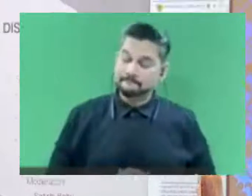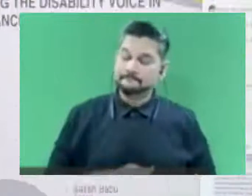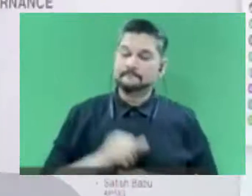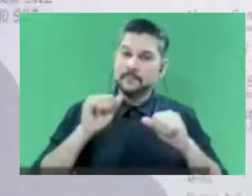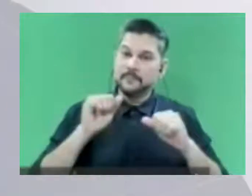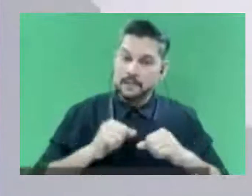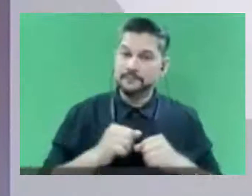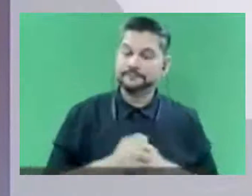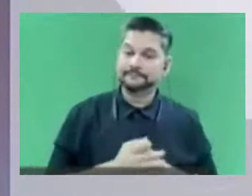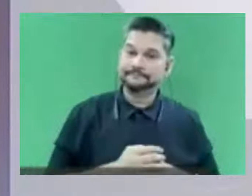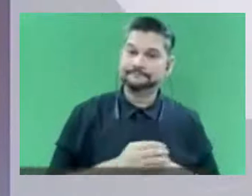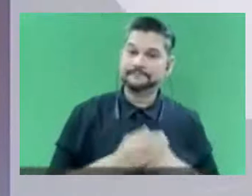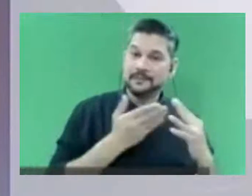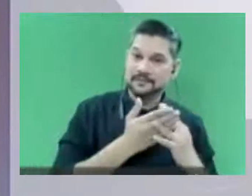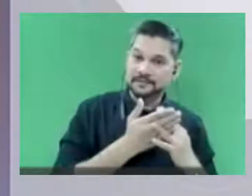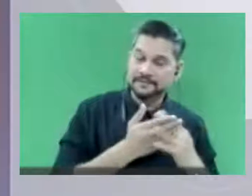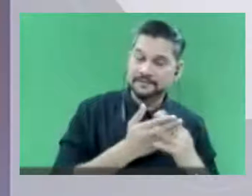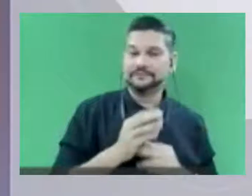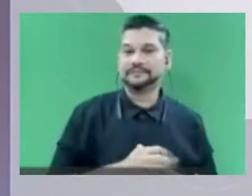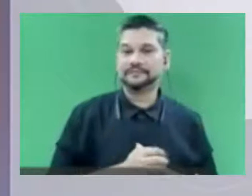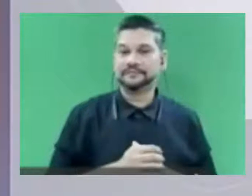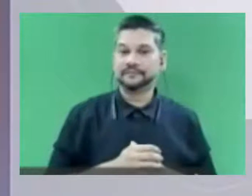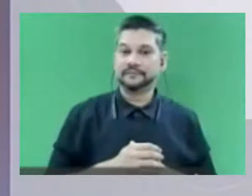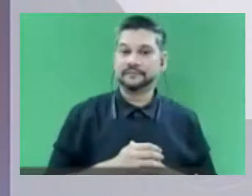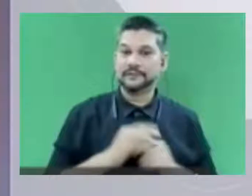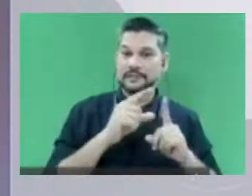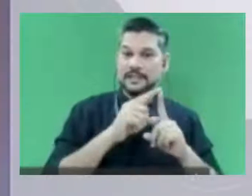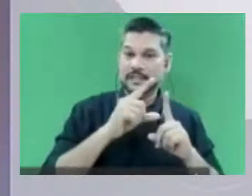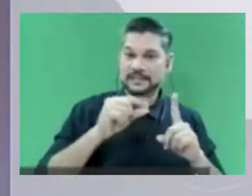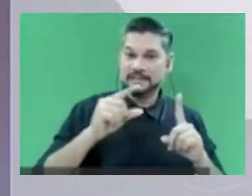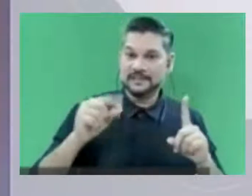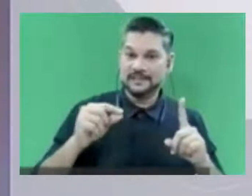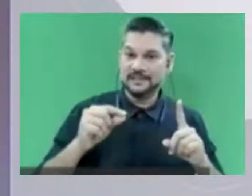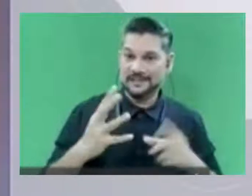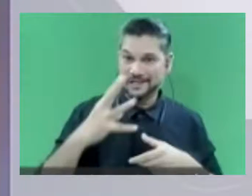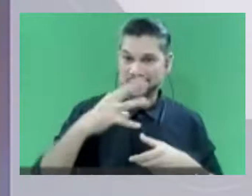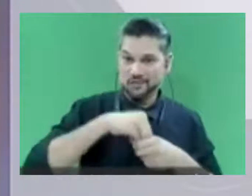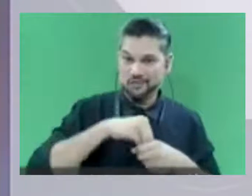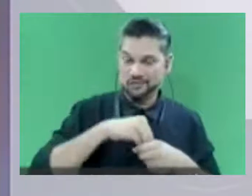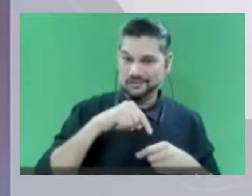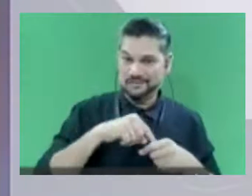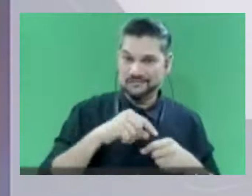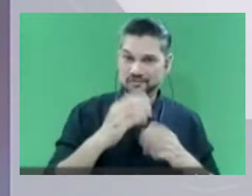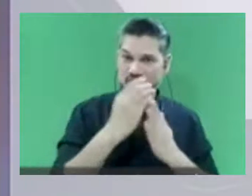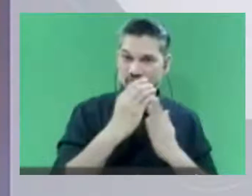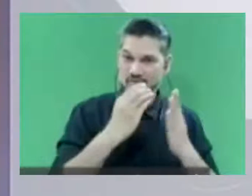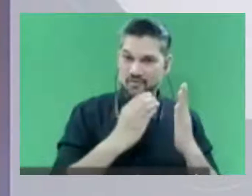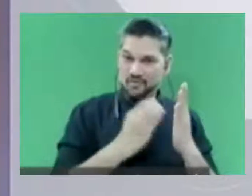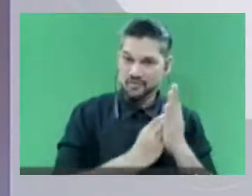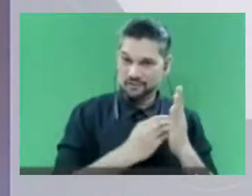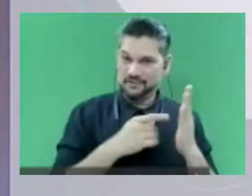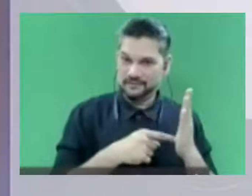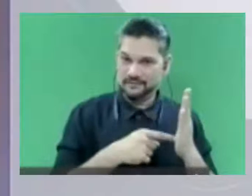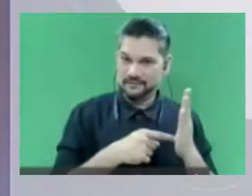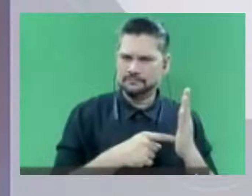inclusion, the course that we have been developed, first it was an online